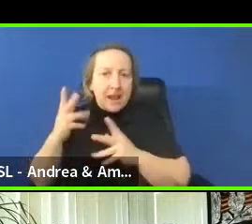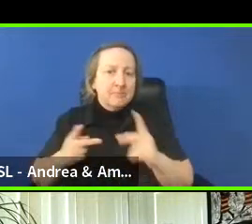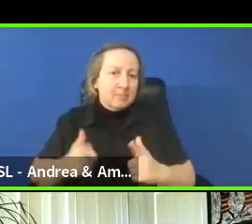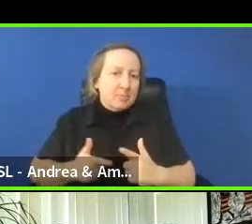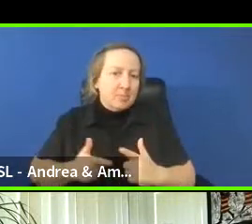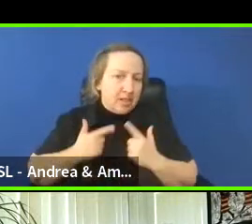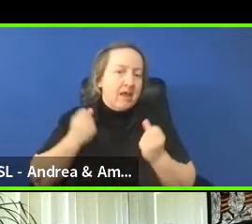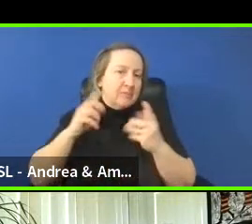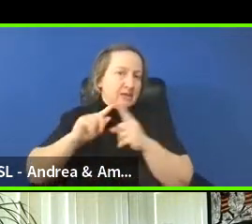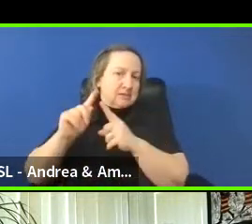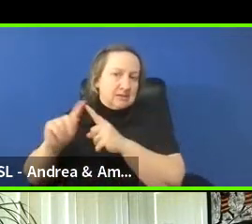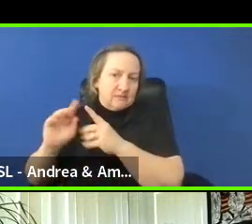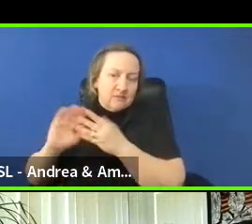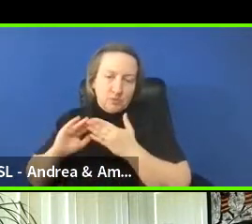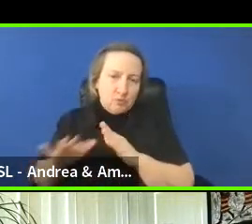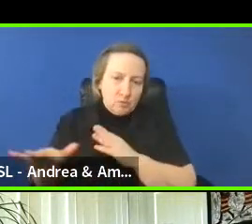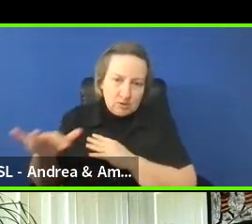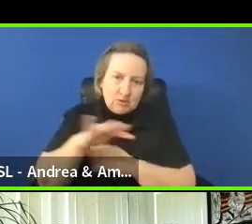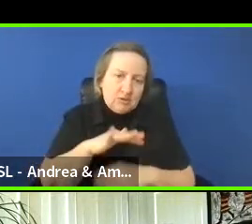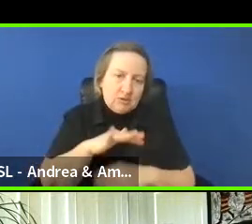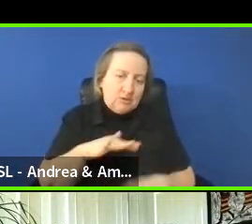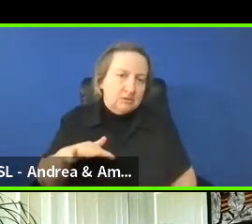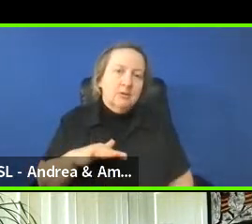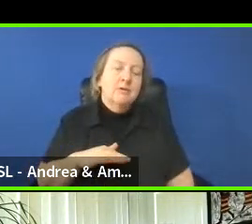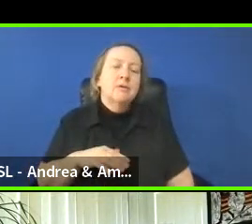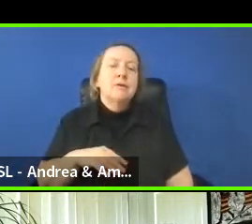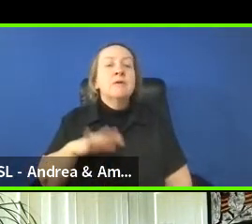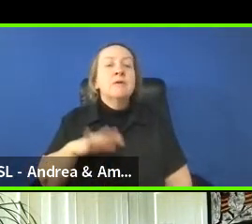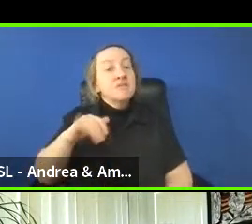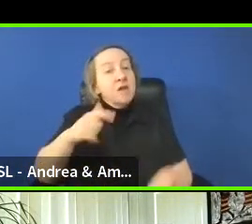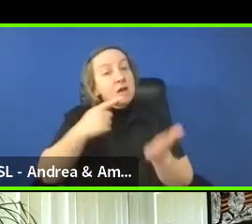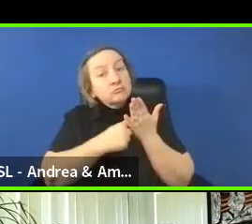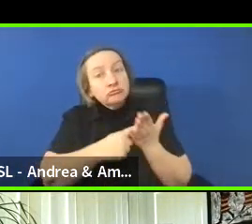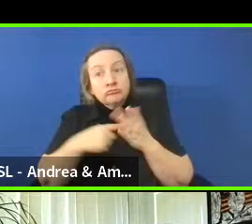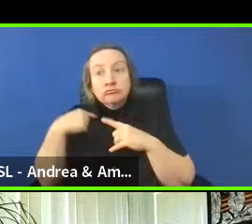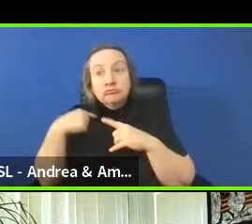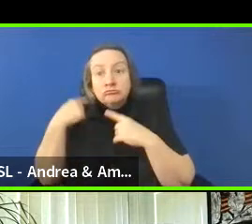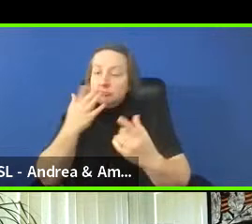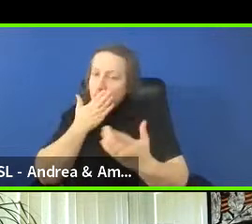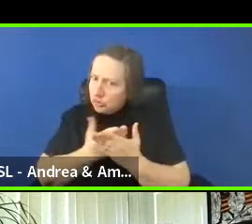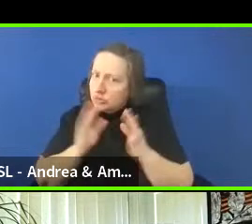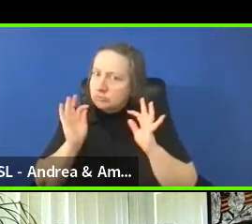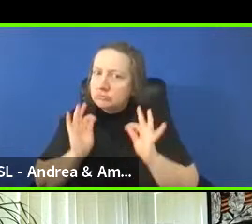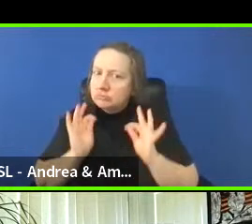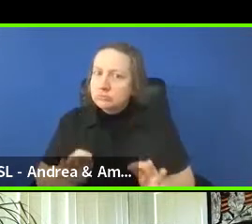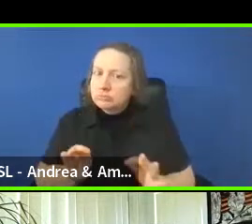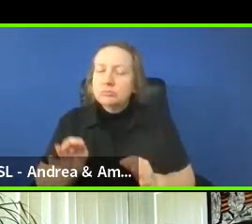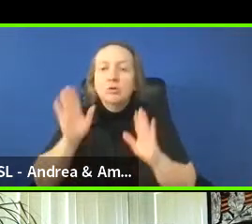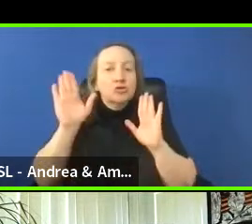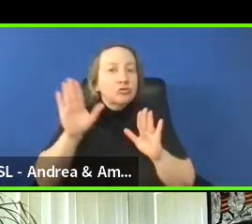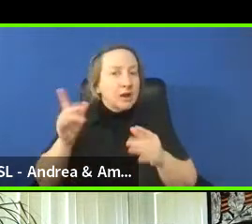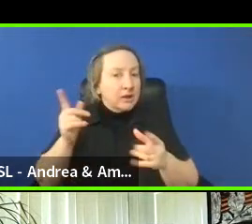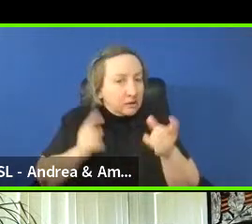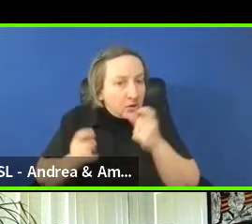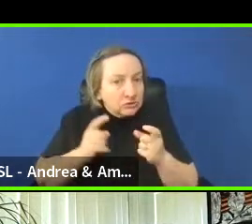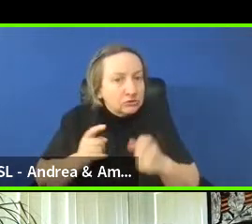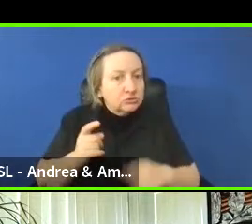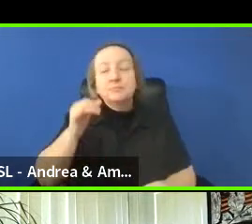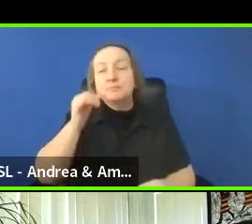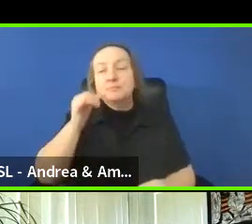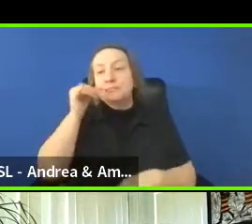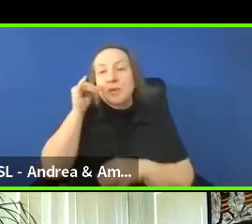different communities. So those conversations have gone well. We had some great questions. Last night we